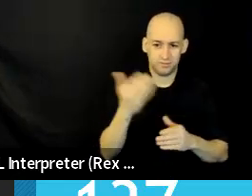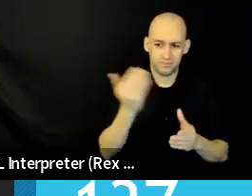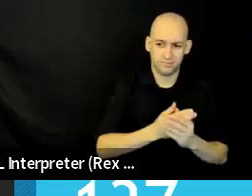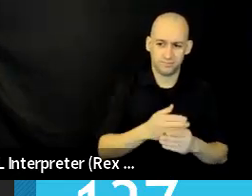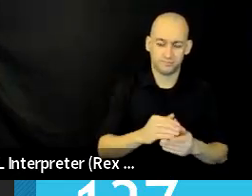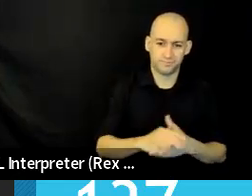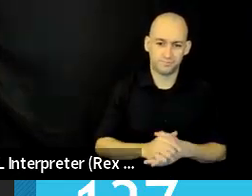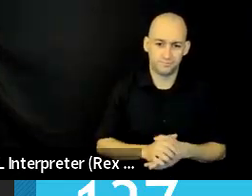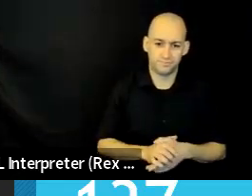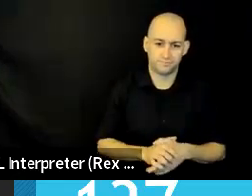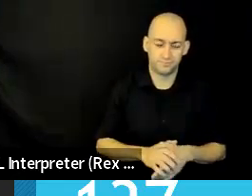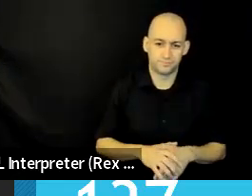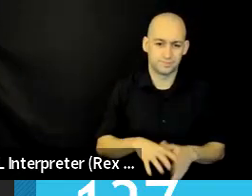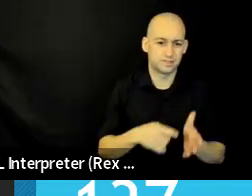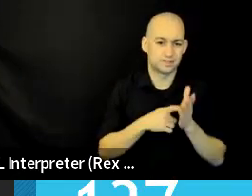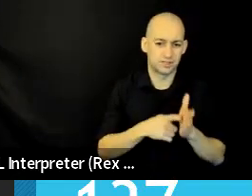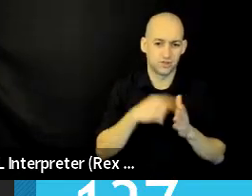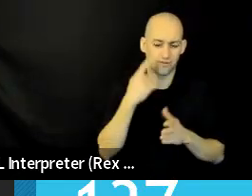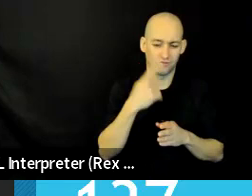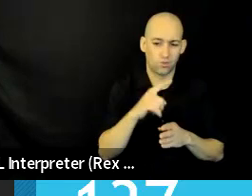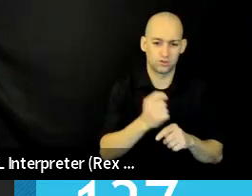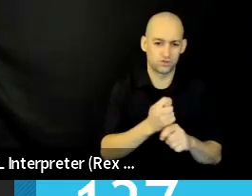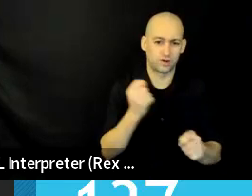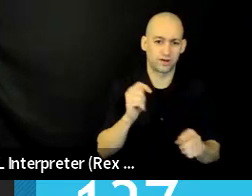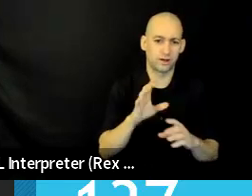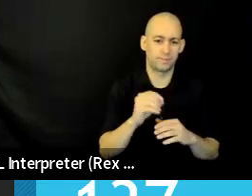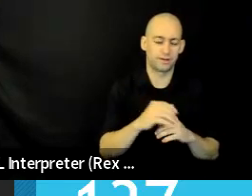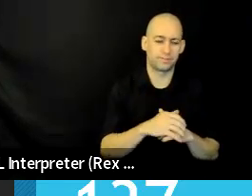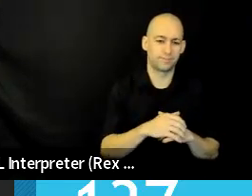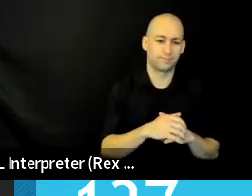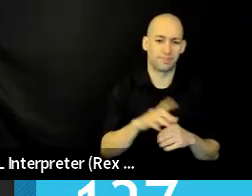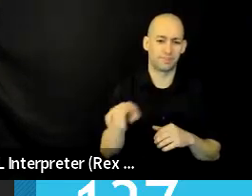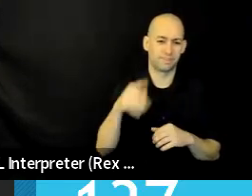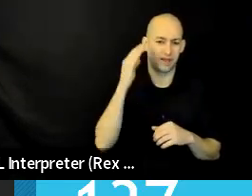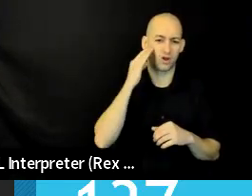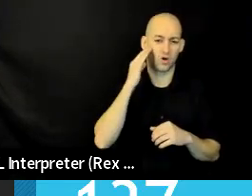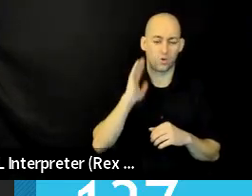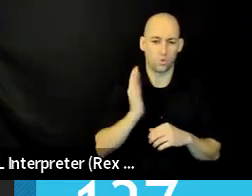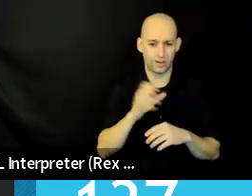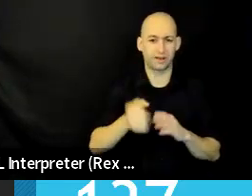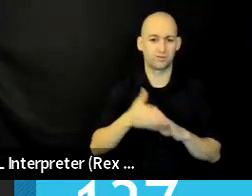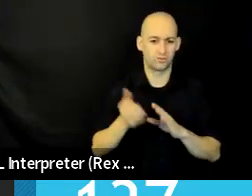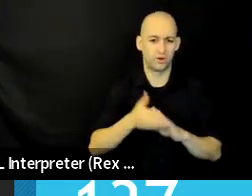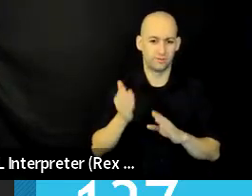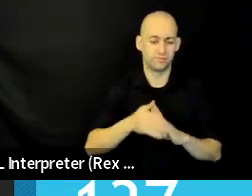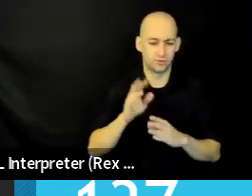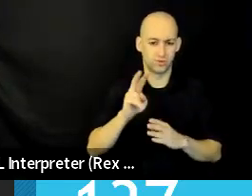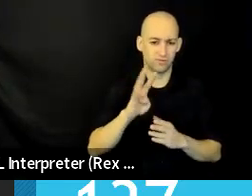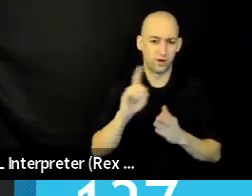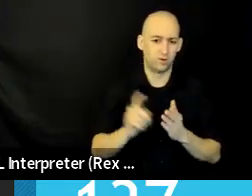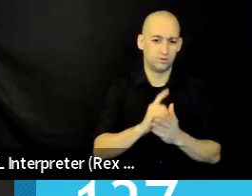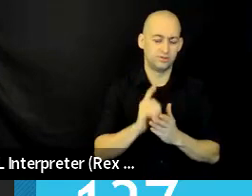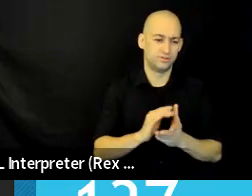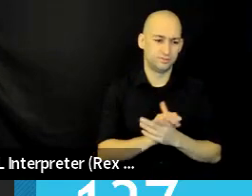essential for all the trucking companies because they know that we can provide fuel yearly.